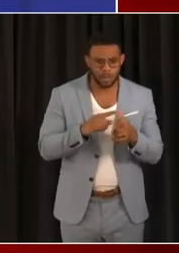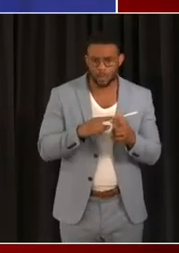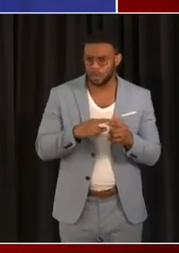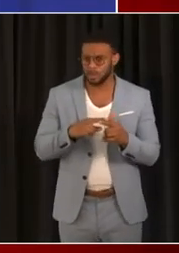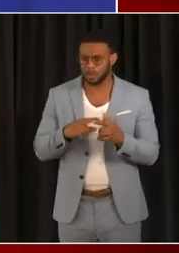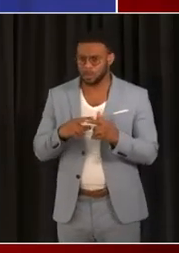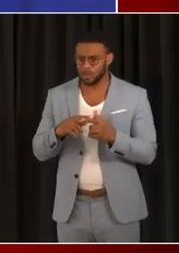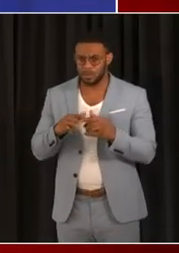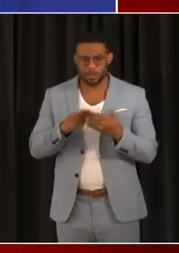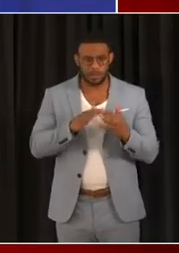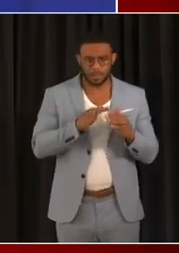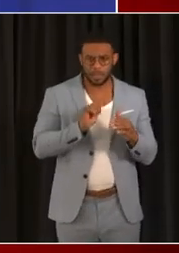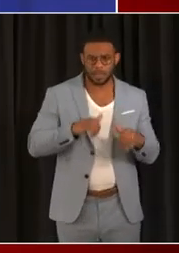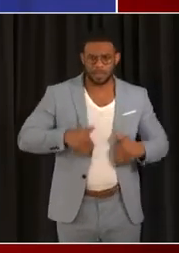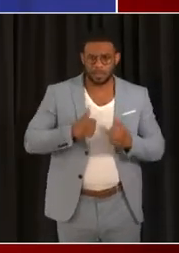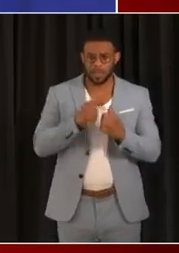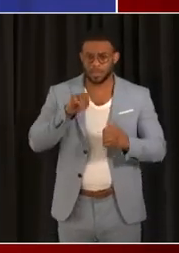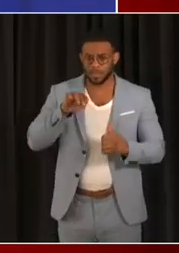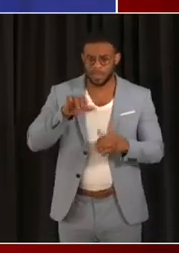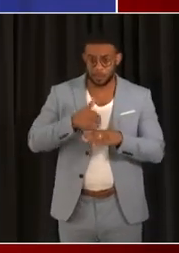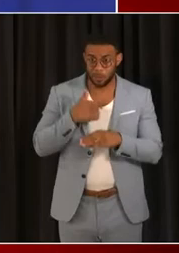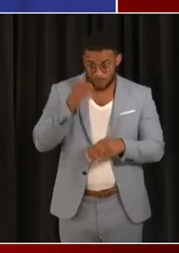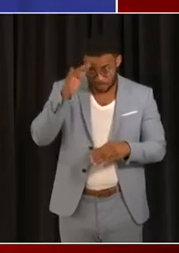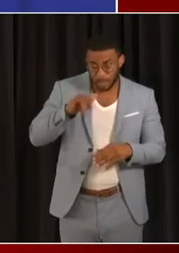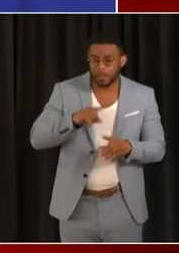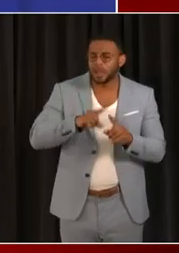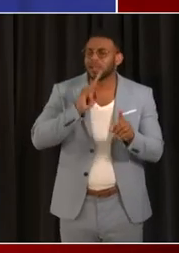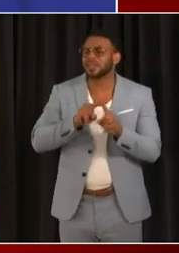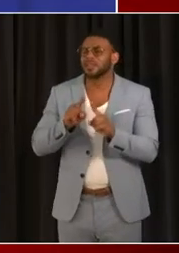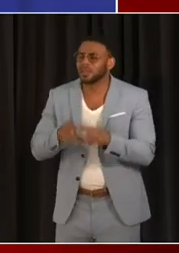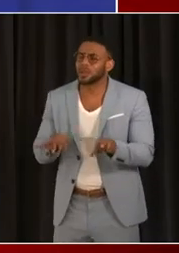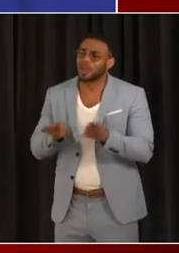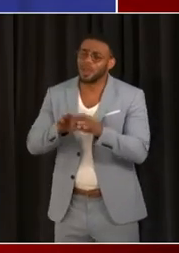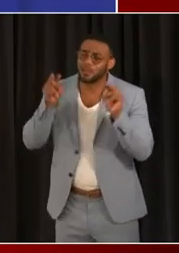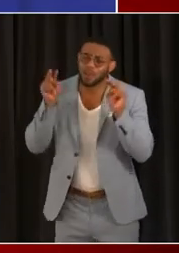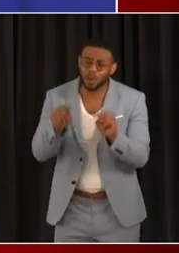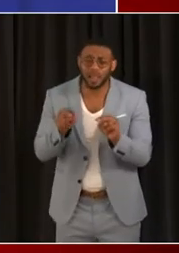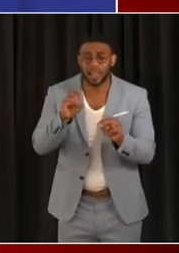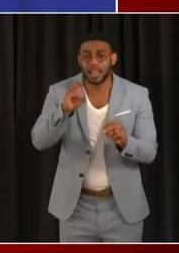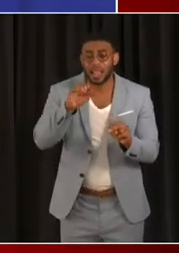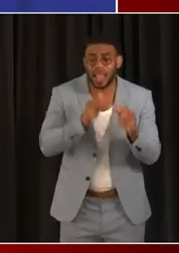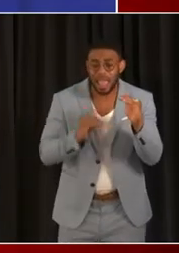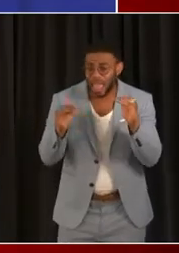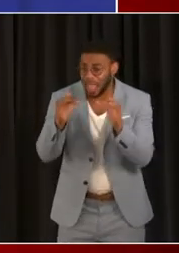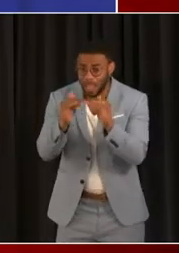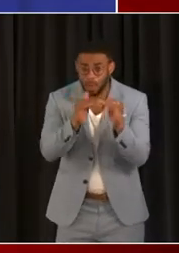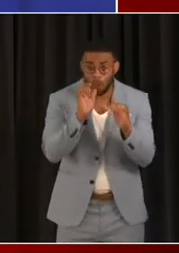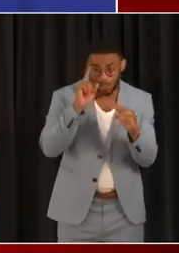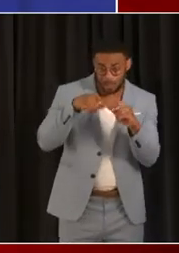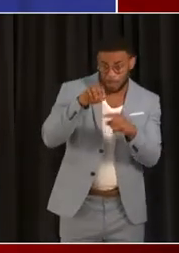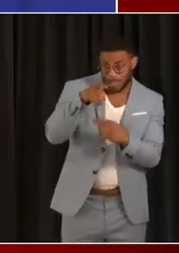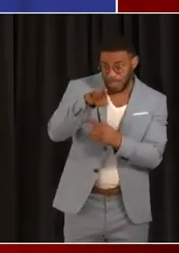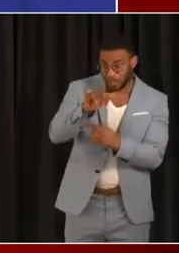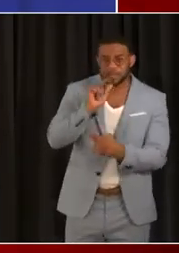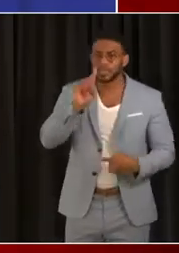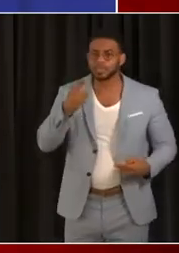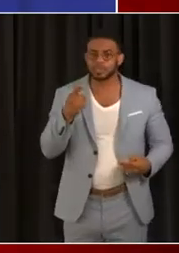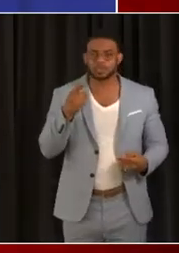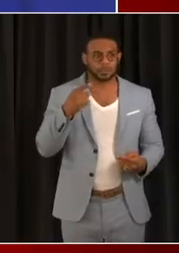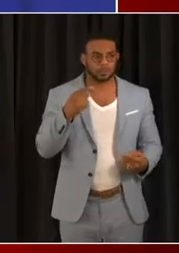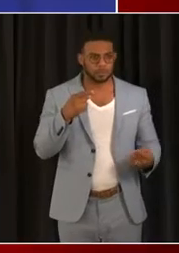or municipality can live without a tax base. We know we need that. But it's also a matter of looking at equitably. And when I think of equity, it's